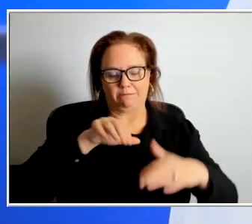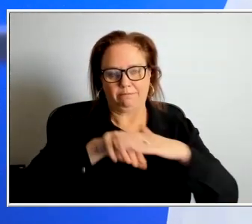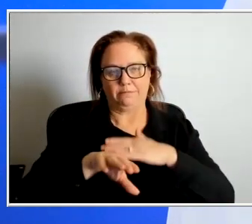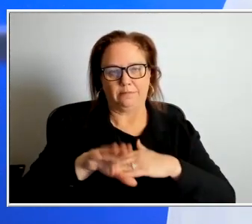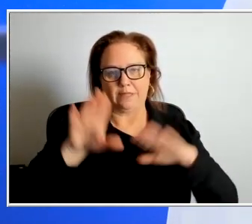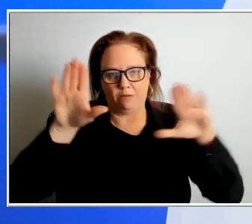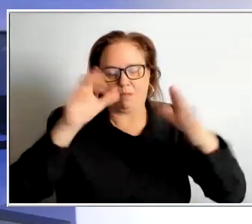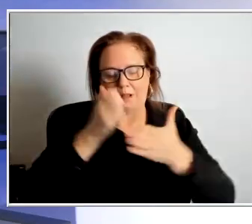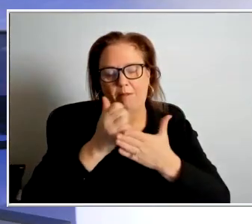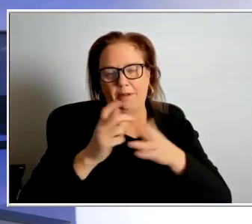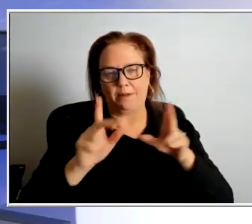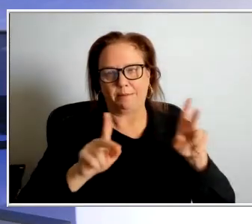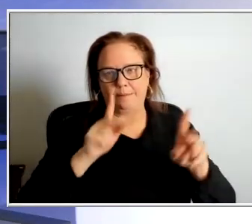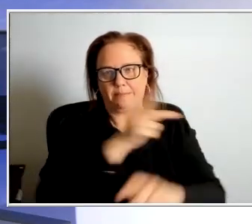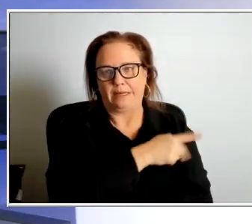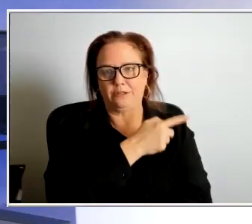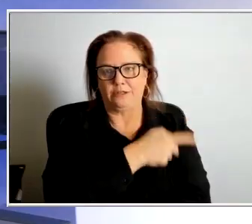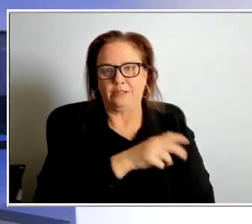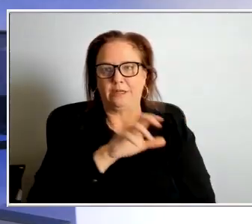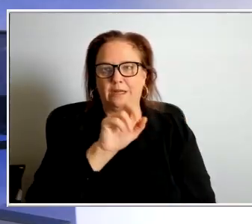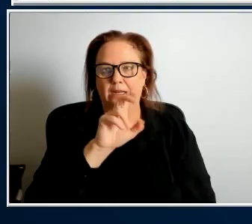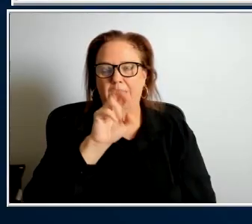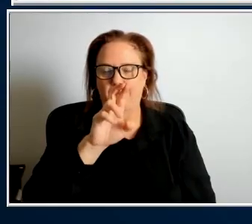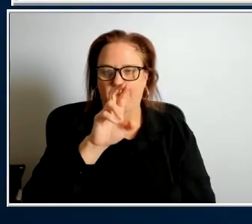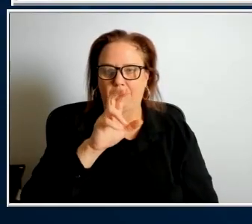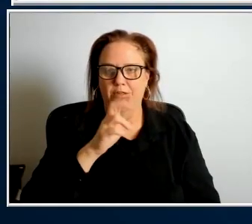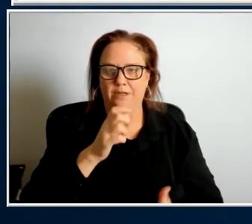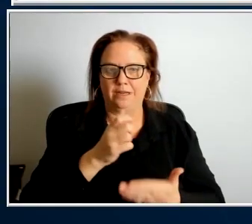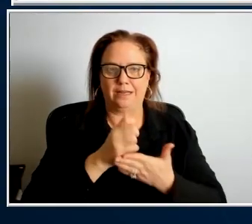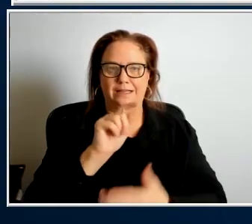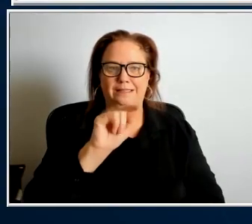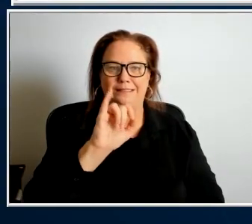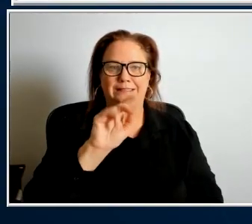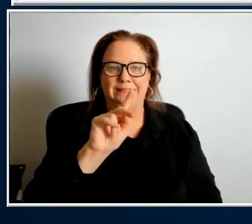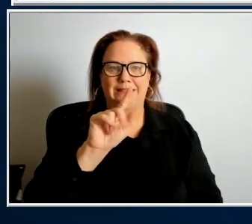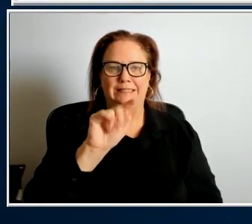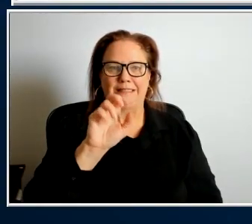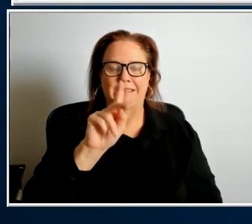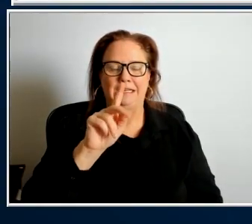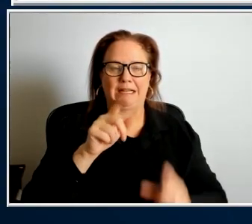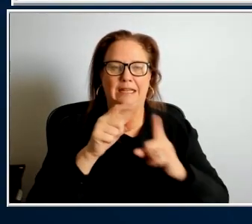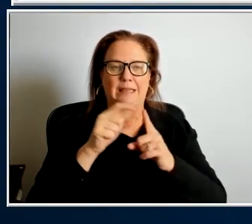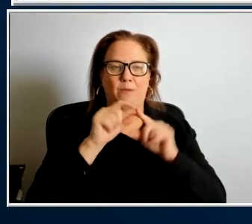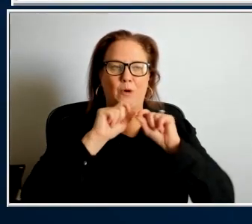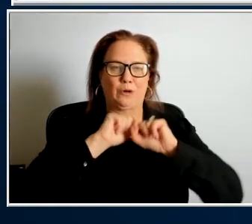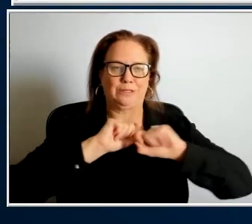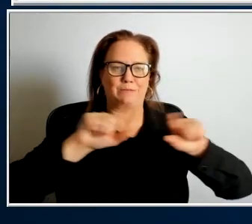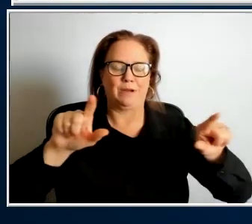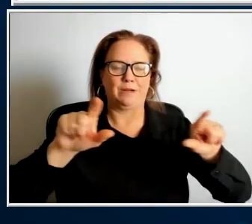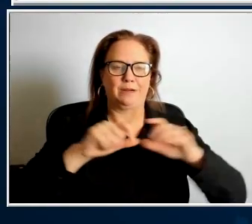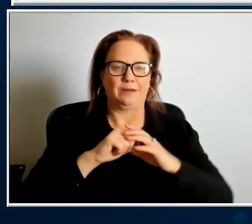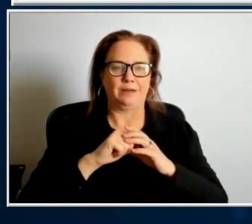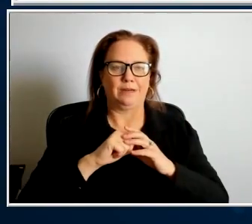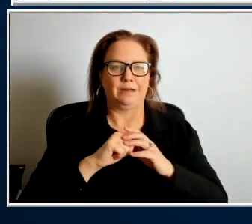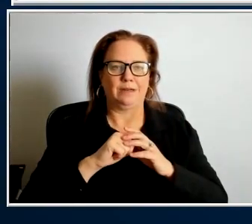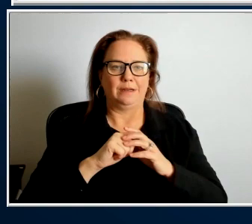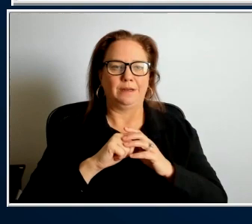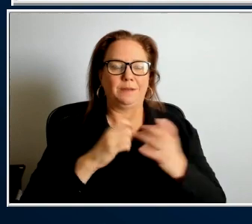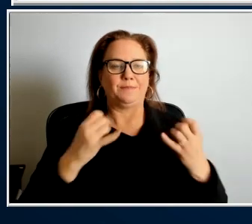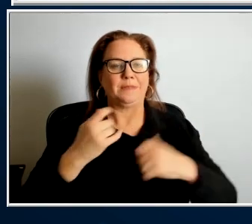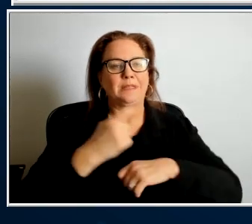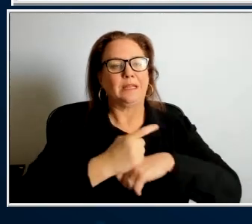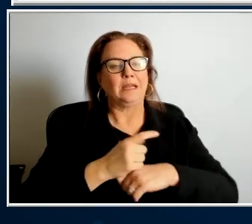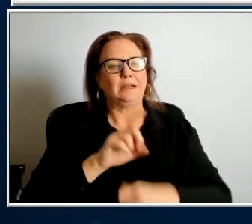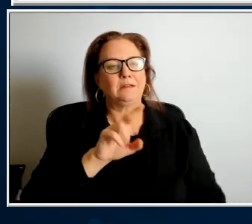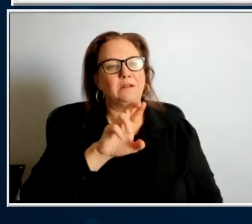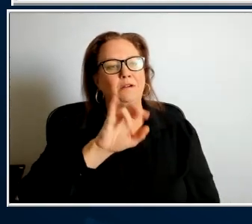help patients. And it helps when Conor's disrupting on TikTok like he is, right? Getting the word out. And I want to get to our takeaways today. Dr. Jaley, what do you